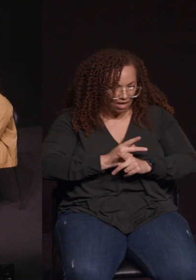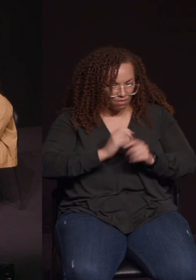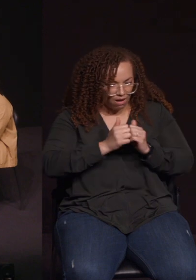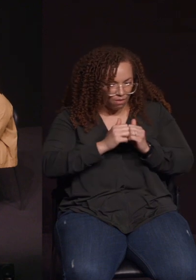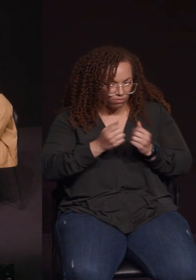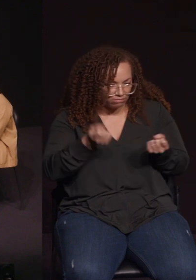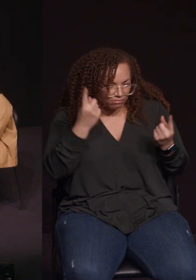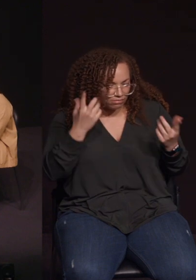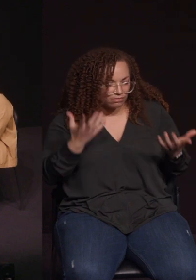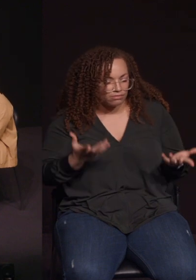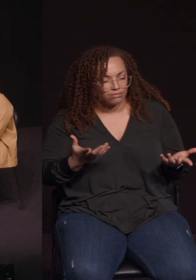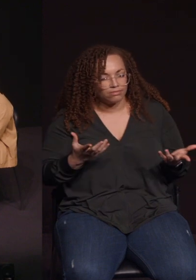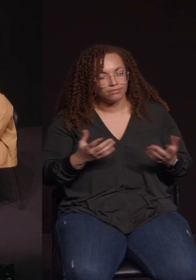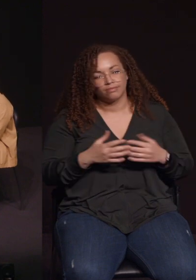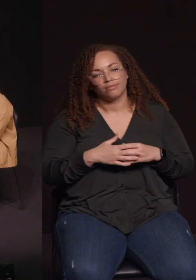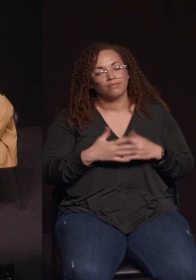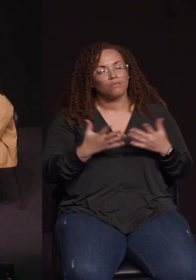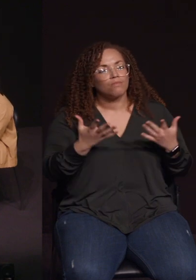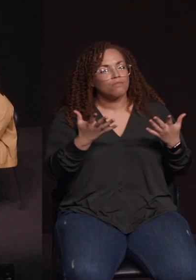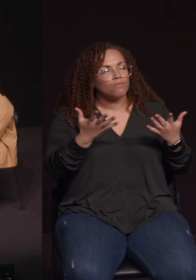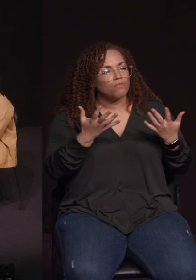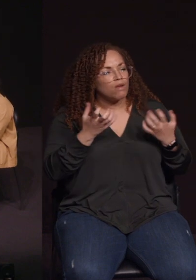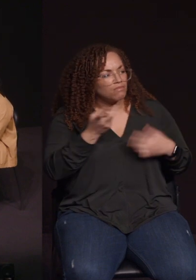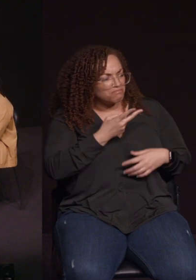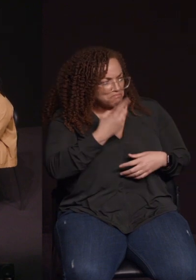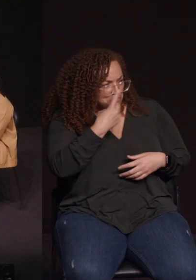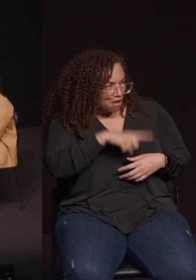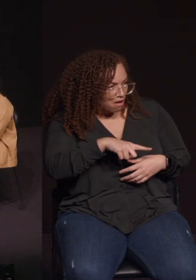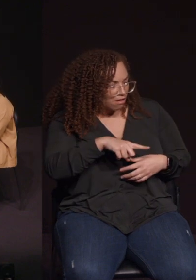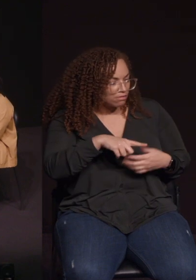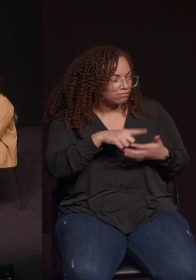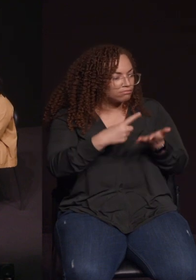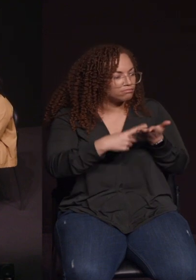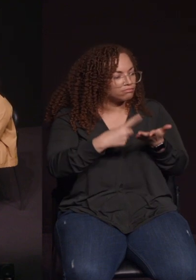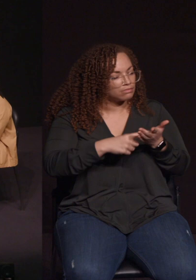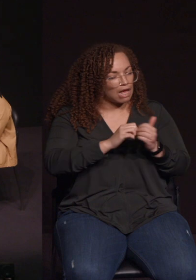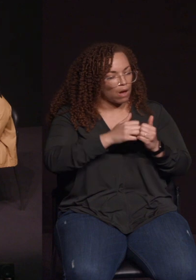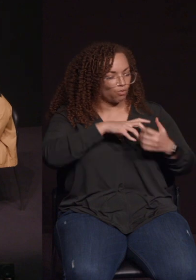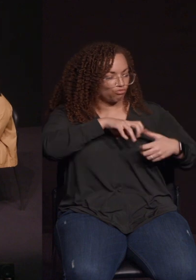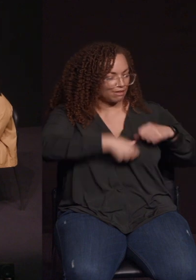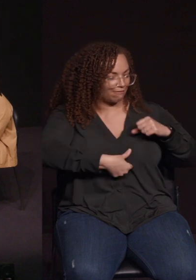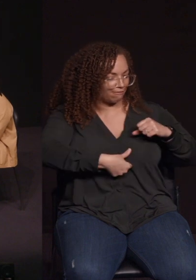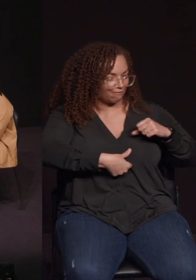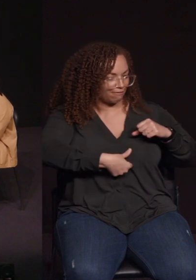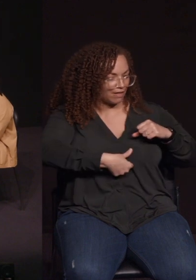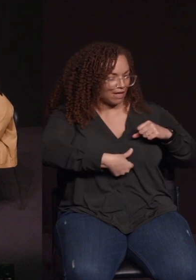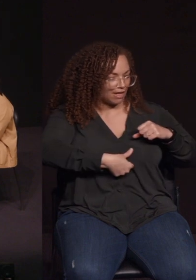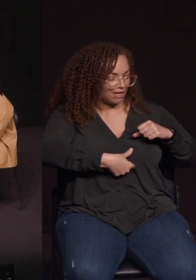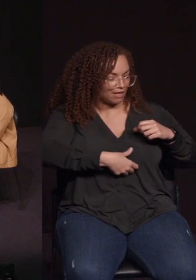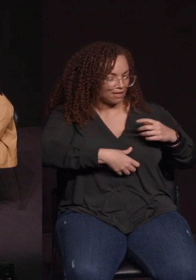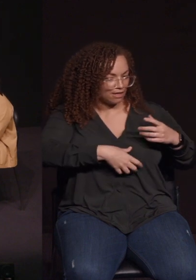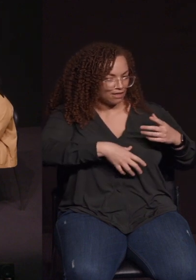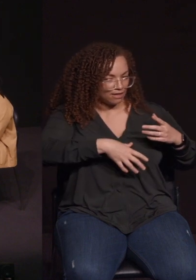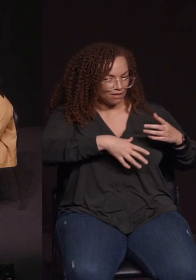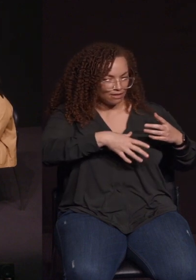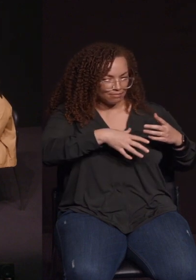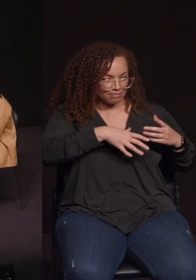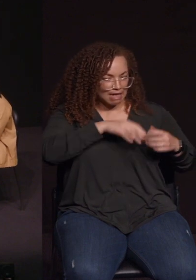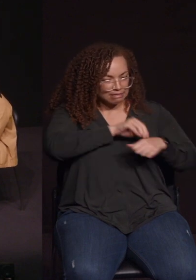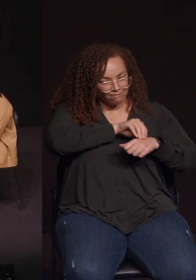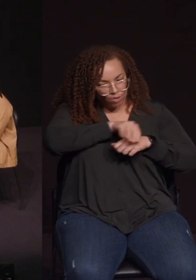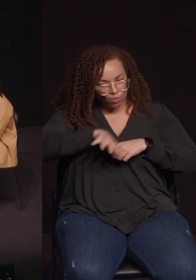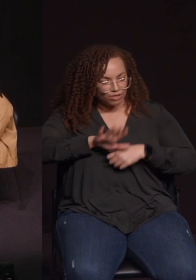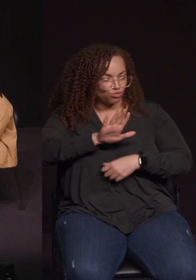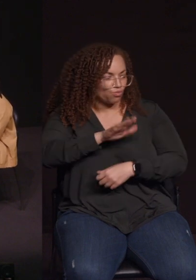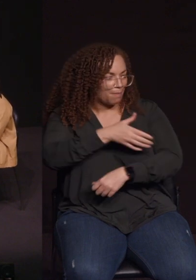talk for a moment about how grief has informed your power. And I know y'all have